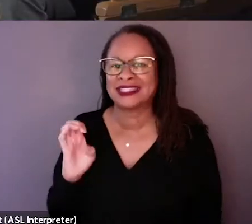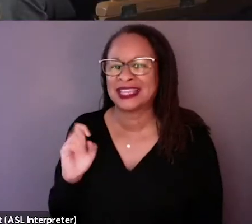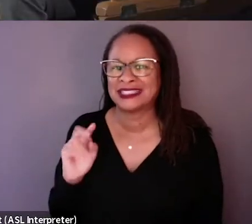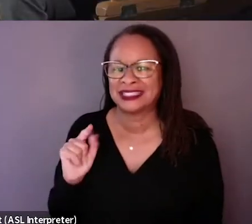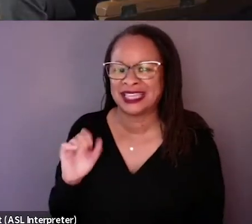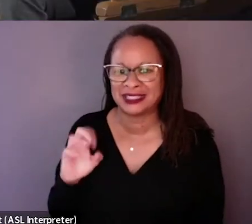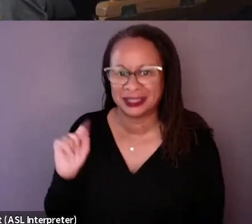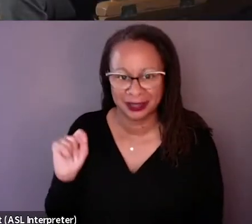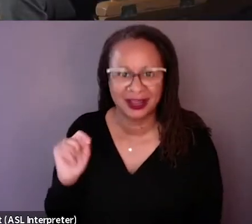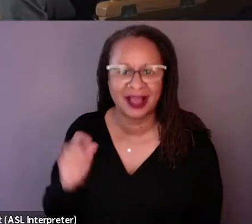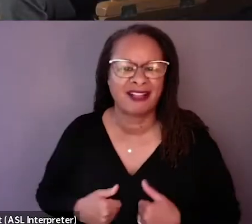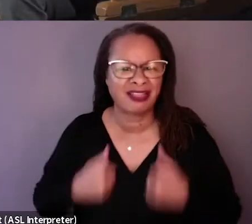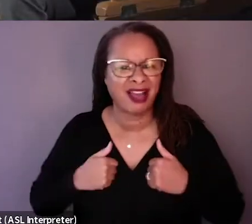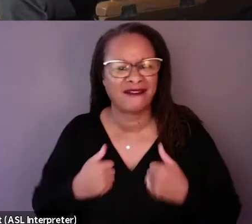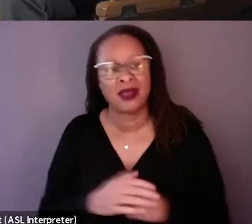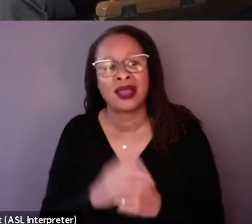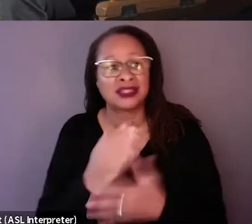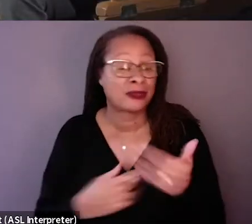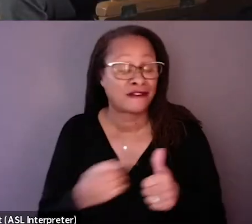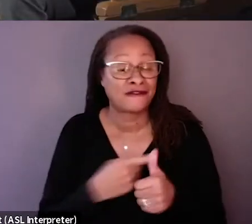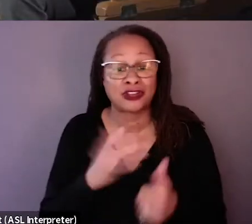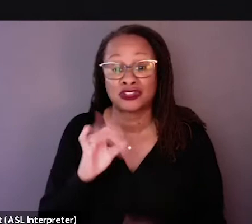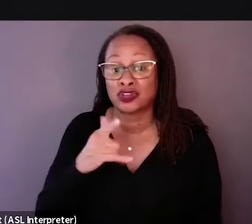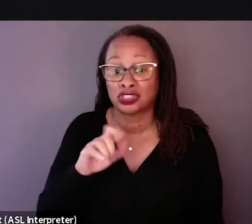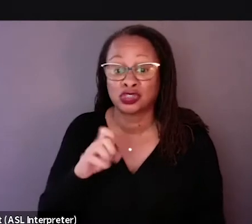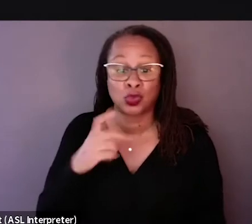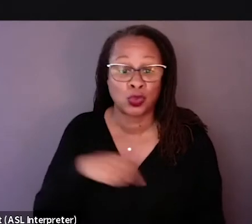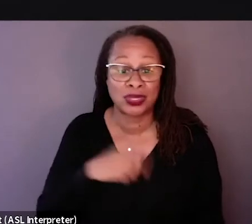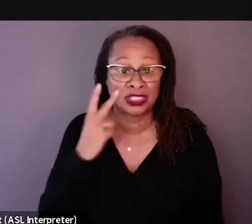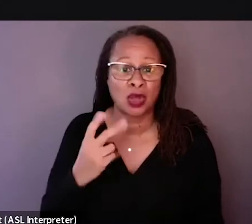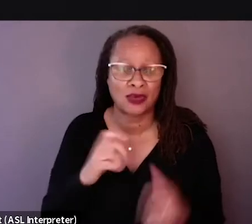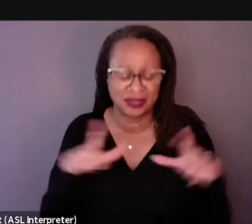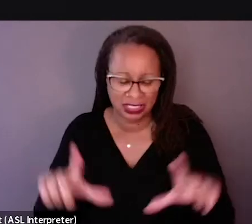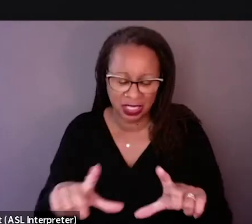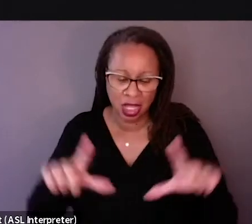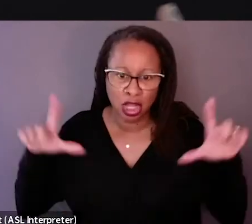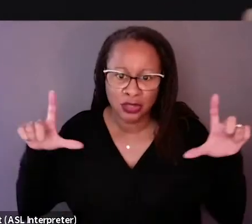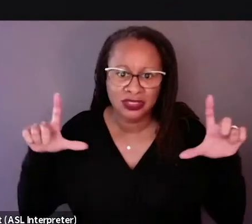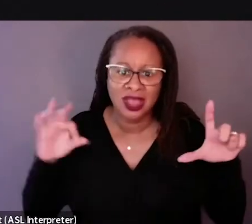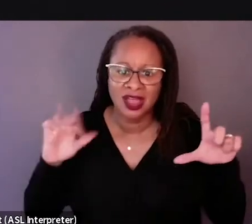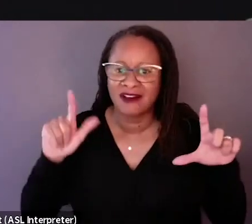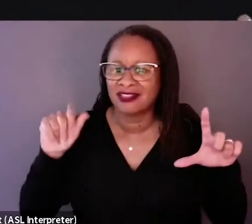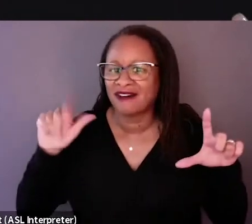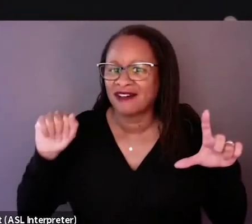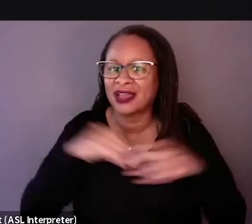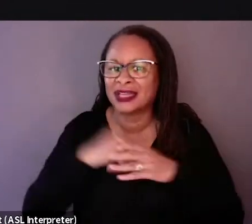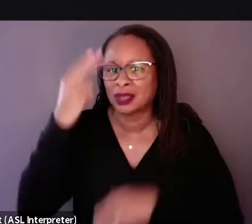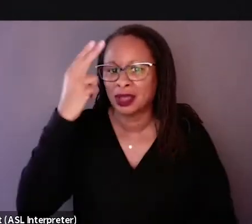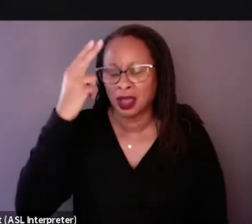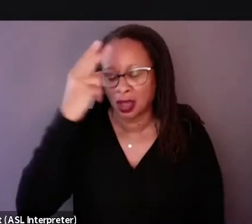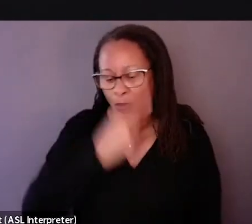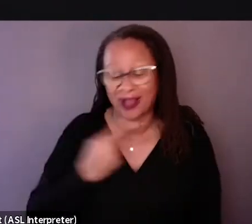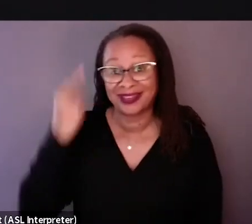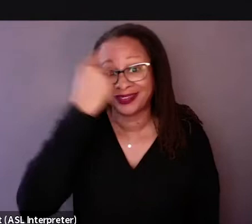felt so alive. I remember some of the first footage we ever came into contact with were these close-ups of lava in Hawaii, where